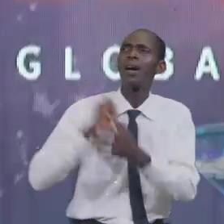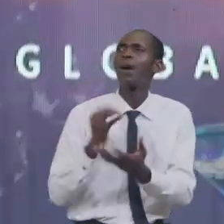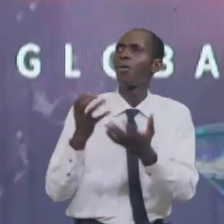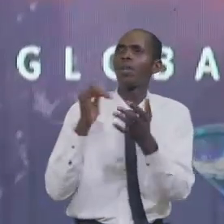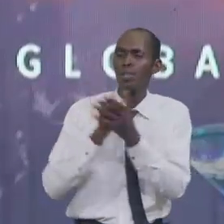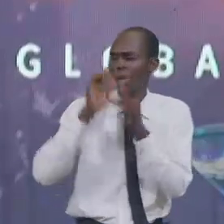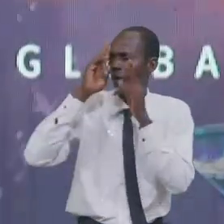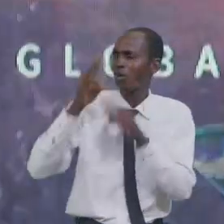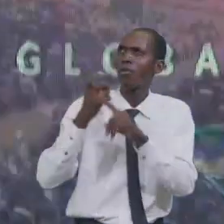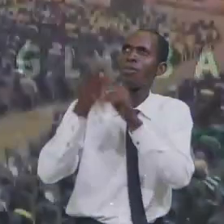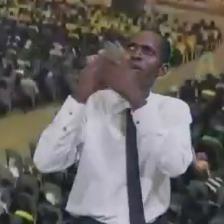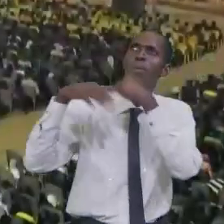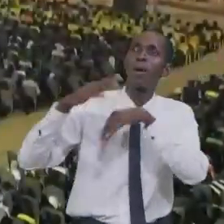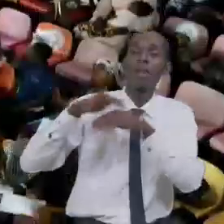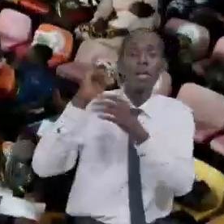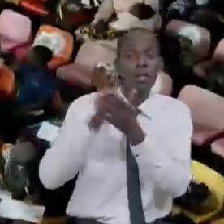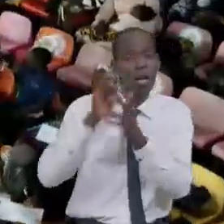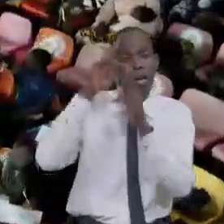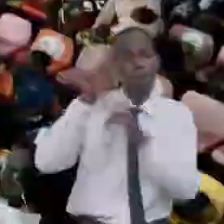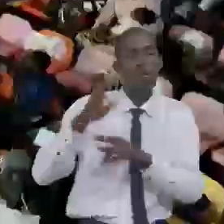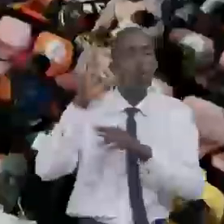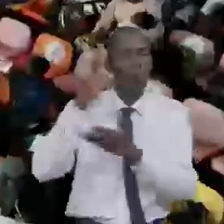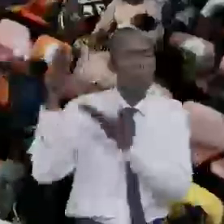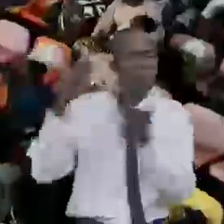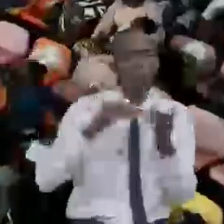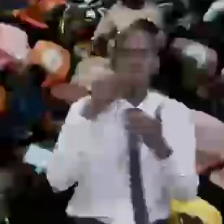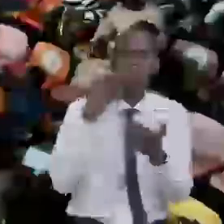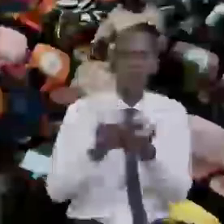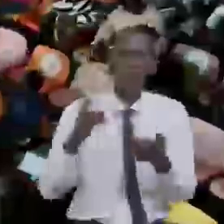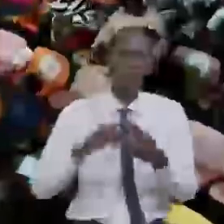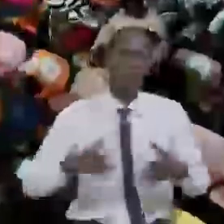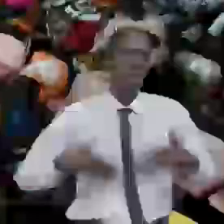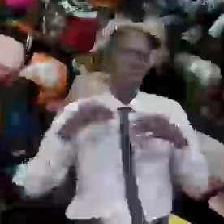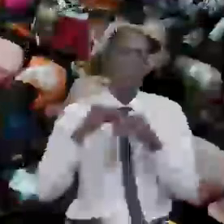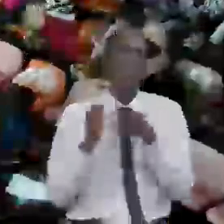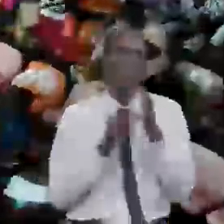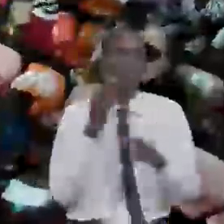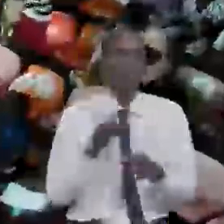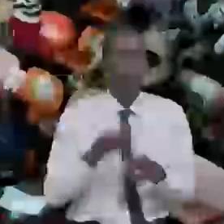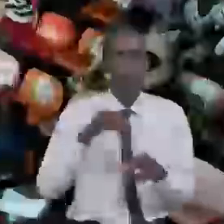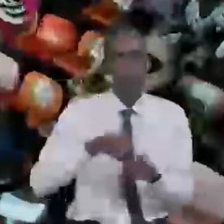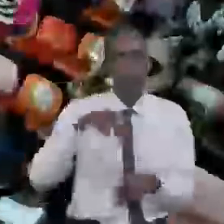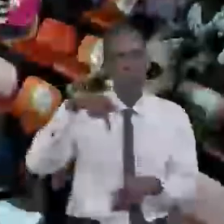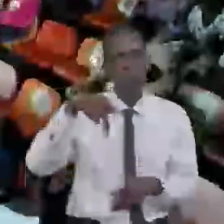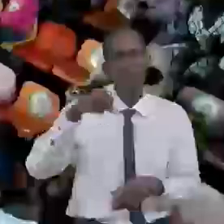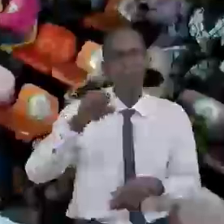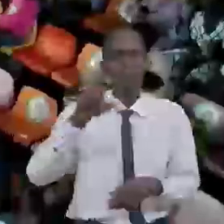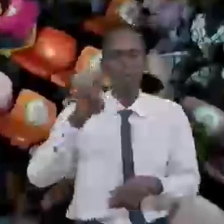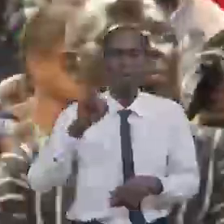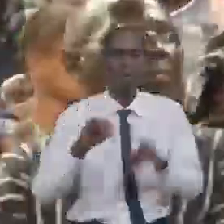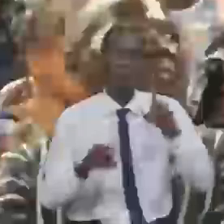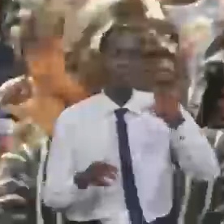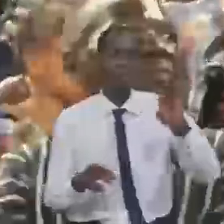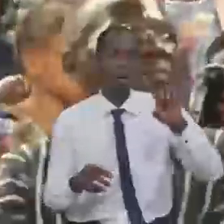heaven. That honor will bring every good thing in your life in Jesus' name. In Psalm 91, verse